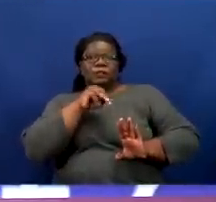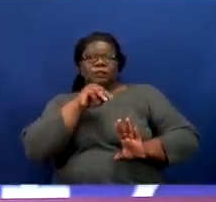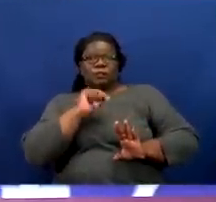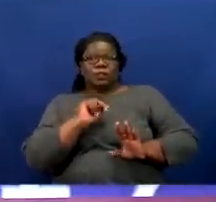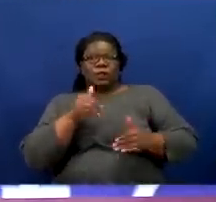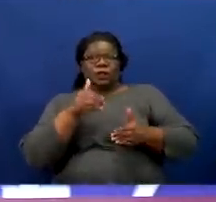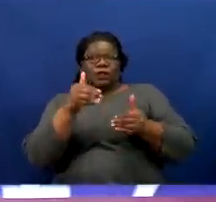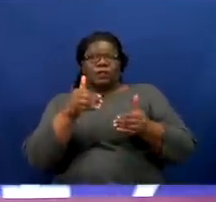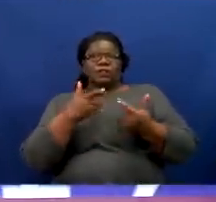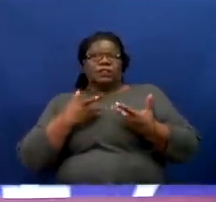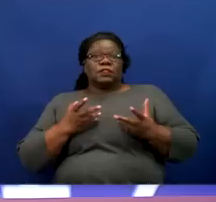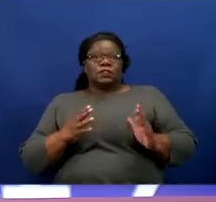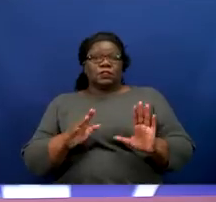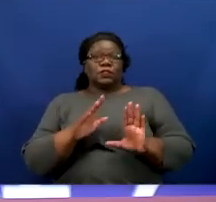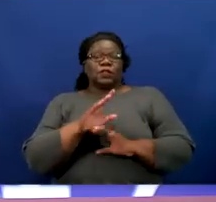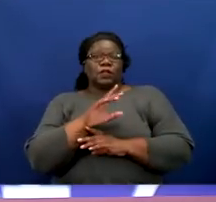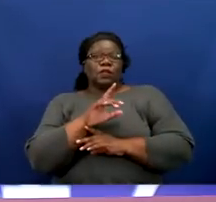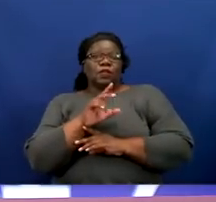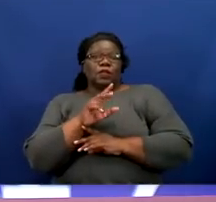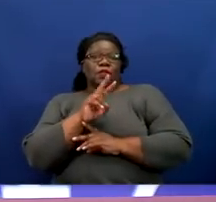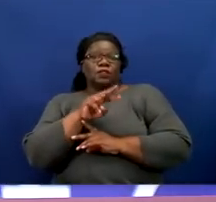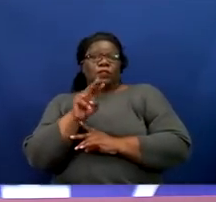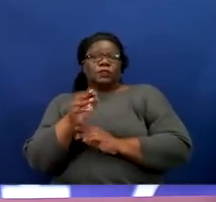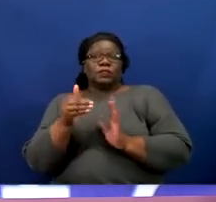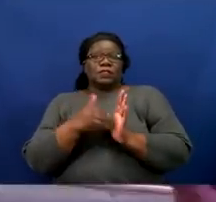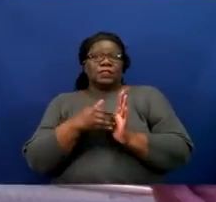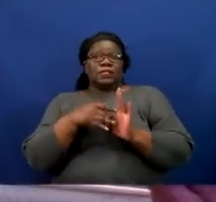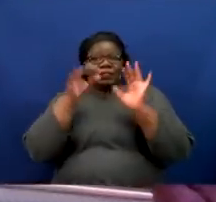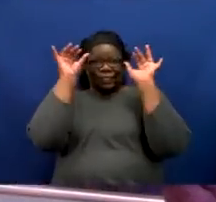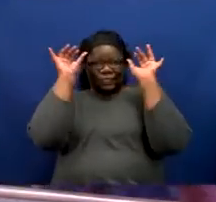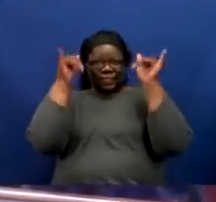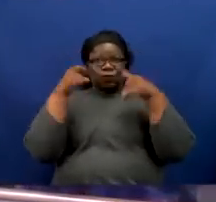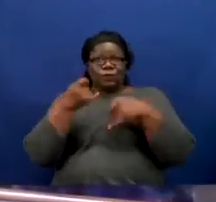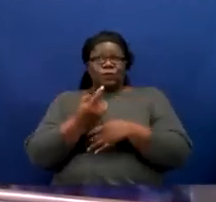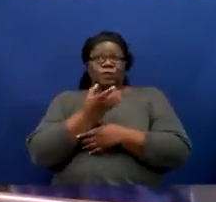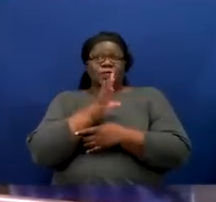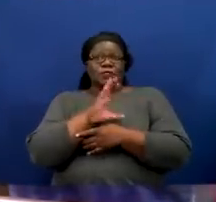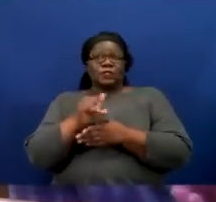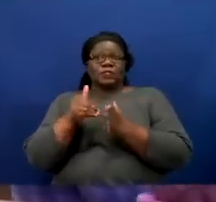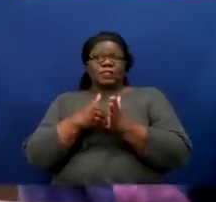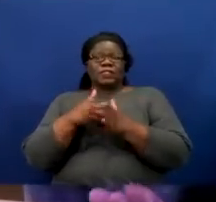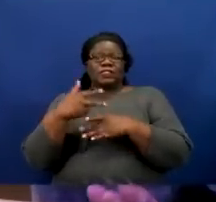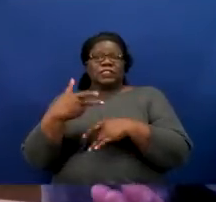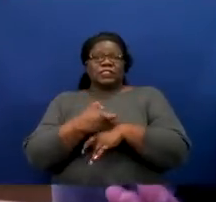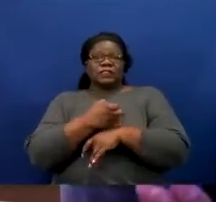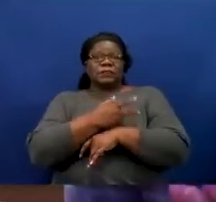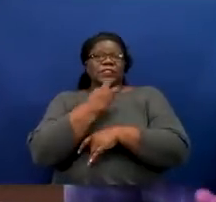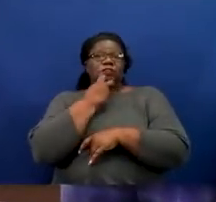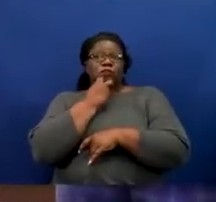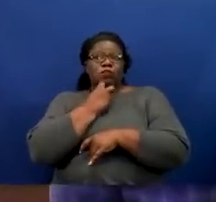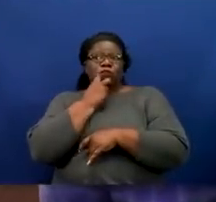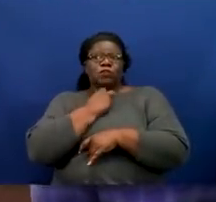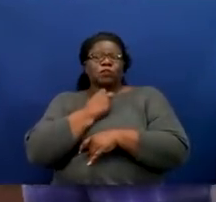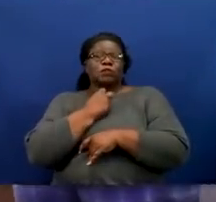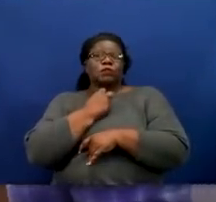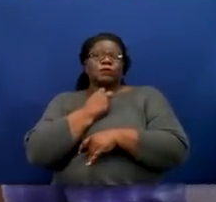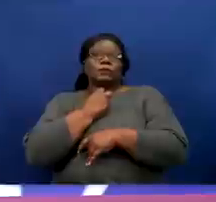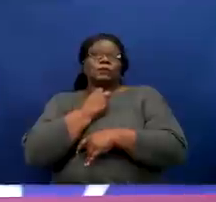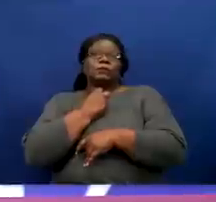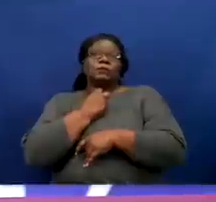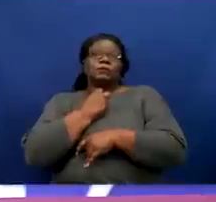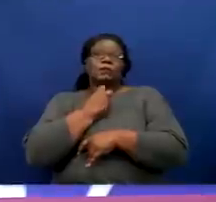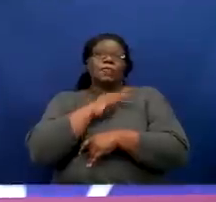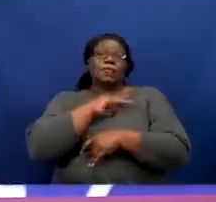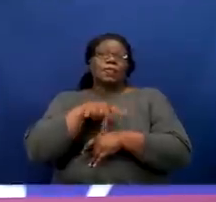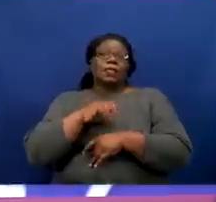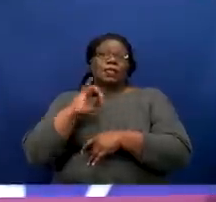of 22,000 head of cattle and 120,000 sheep and goats. So the king